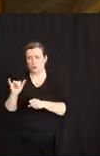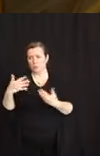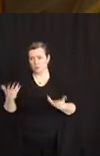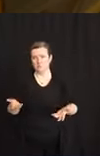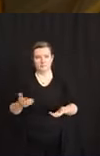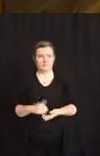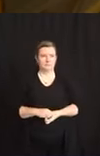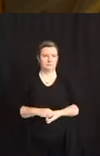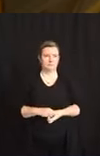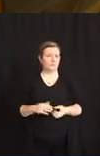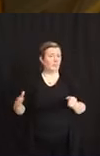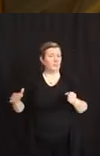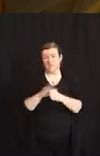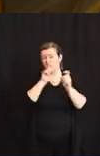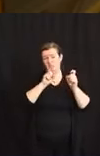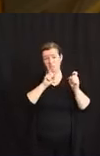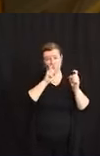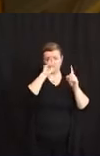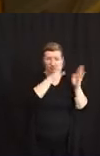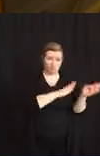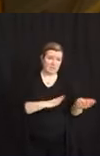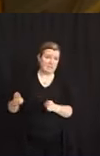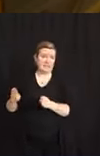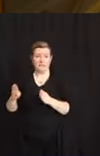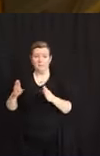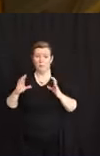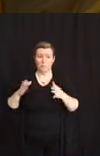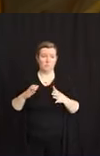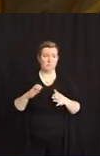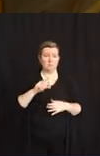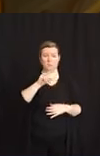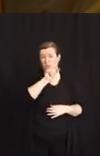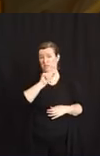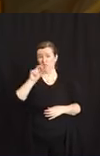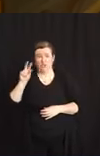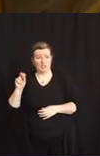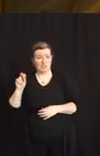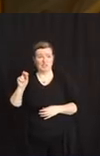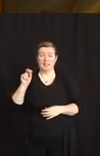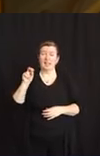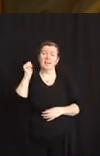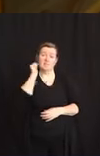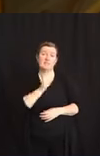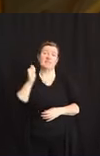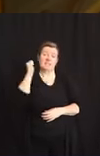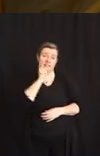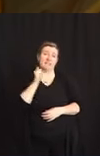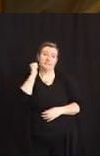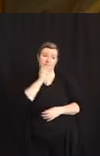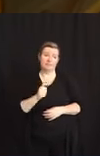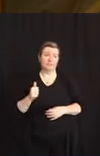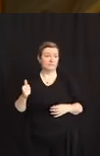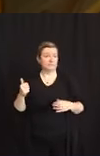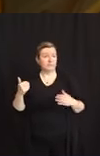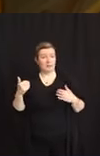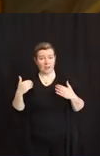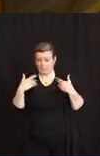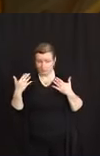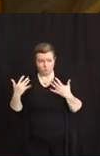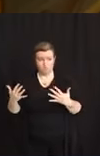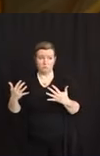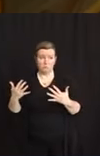be, 20,000, 30,000 tests a day to help open up the state. More to